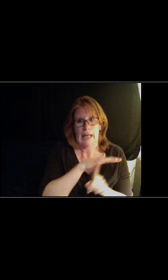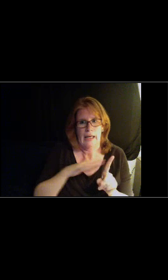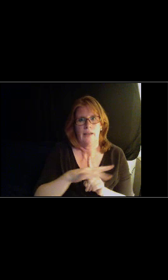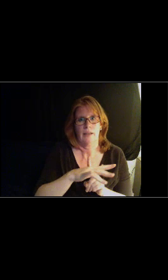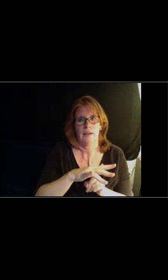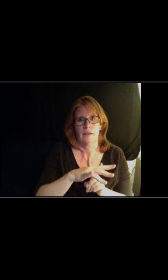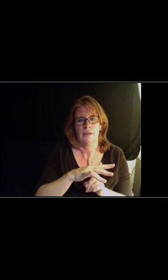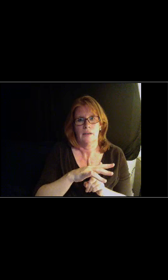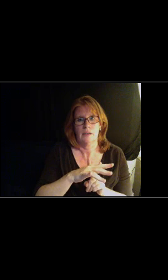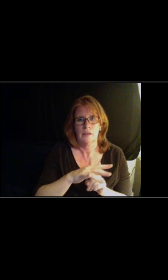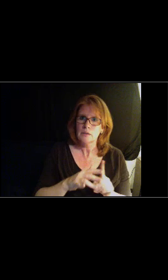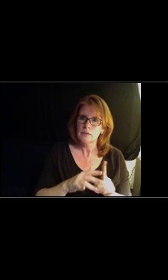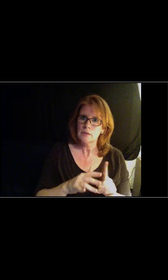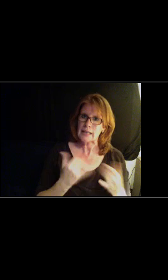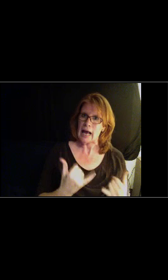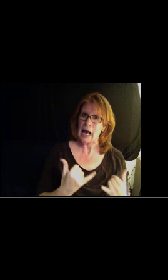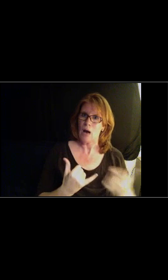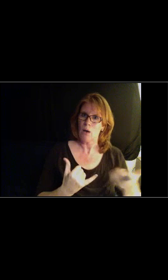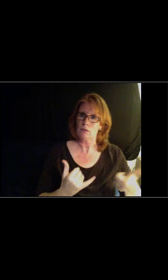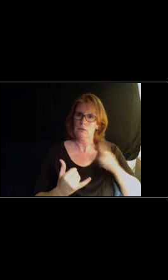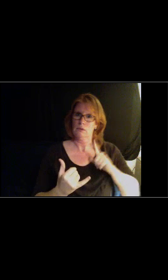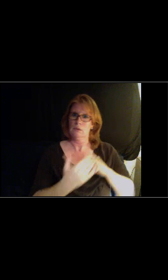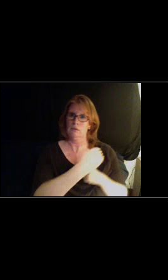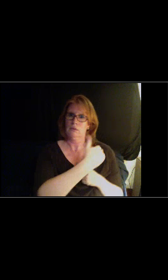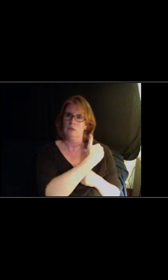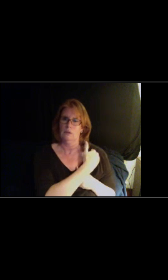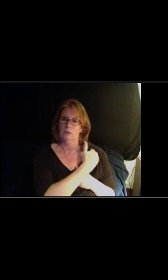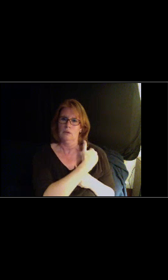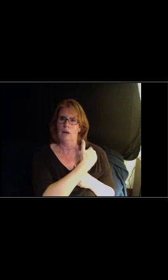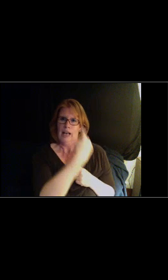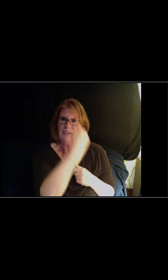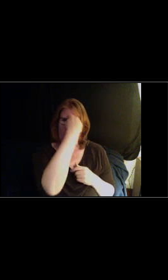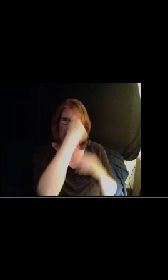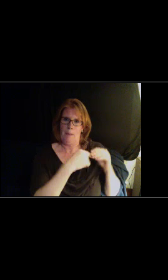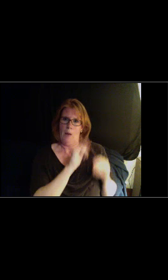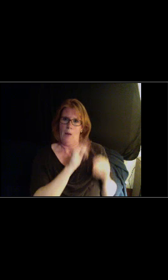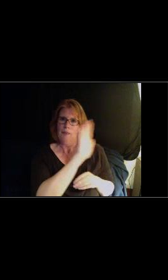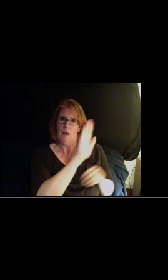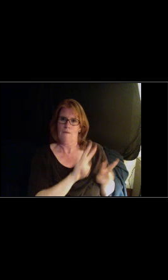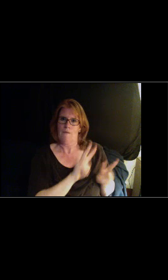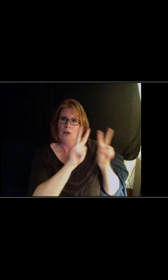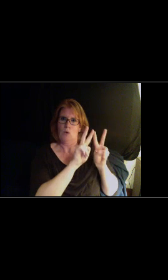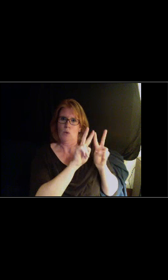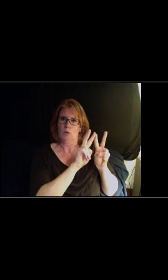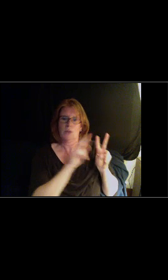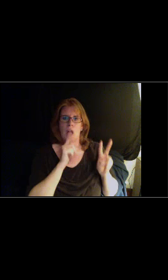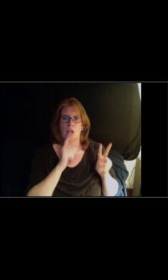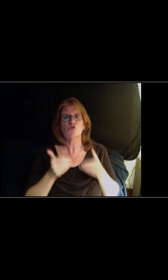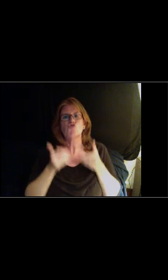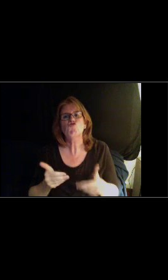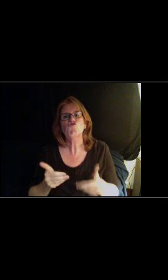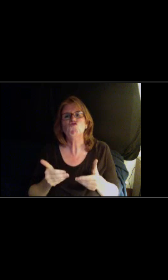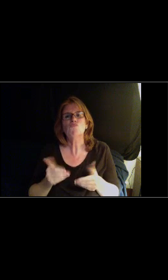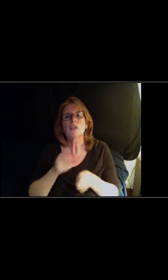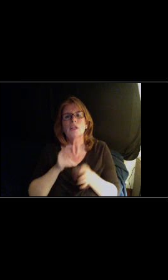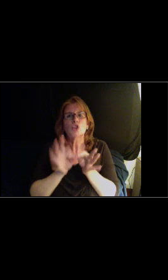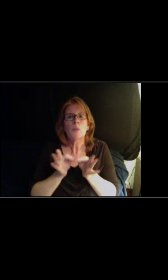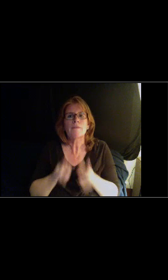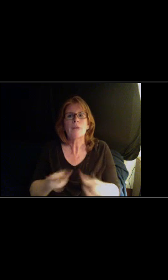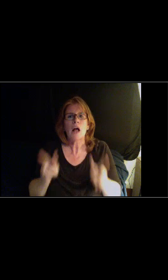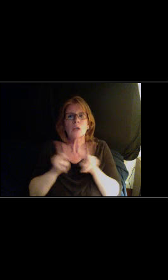And again, that goes back to the normative ethics. What are the values of that setting, and what is I, as an interpreter, responsible